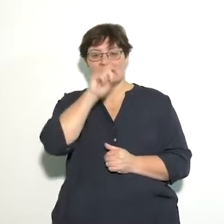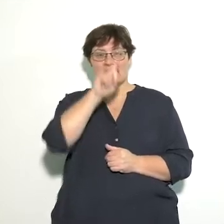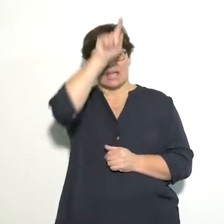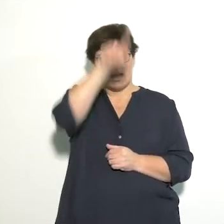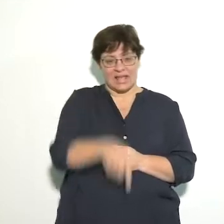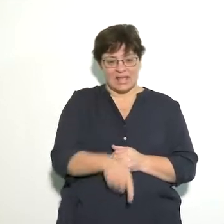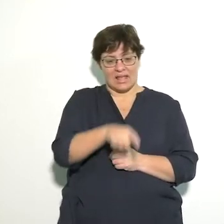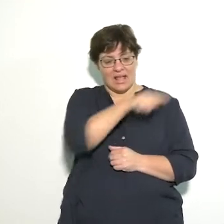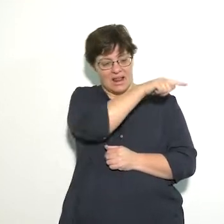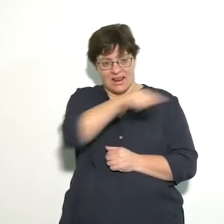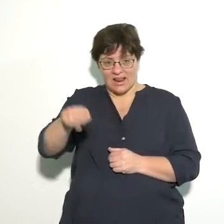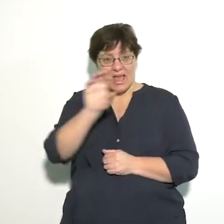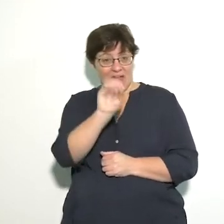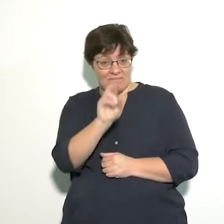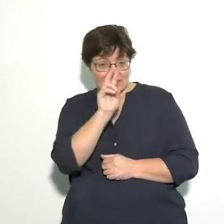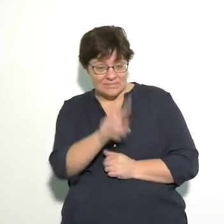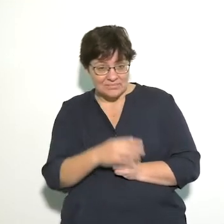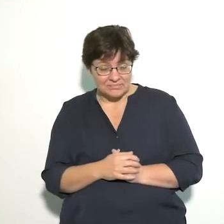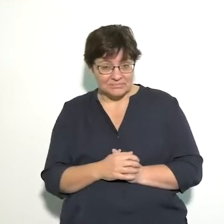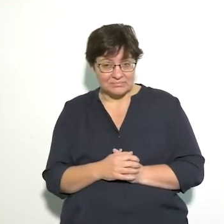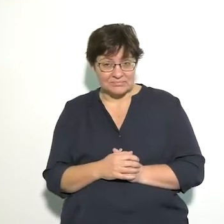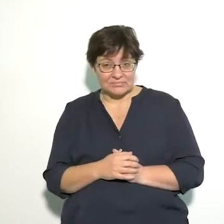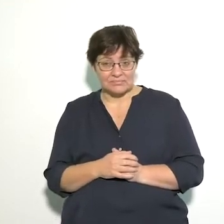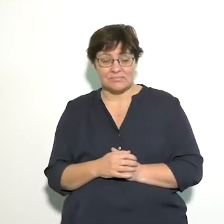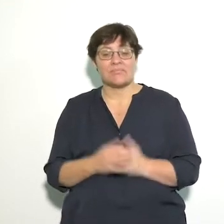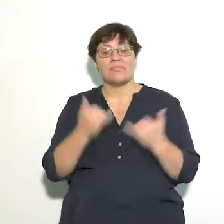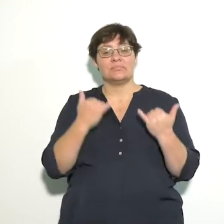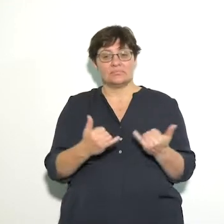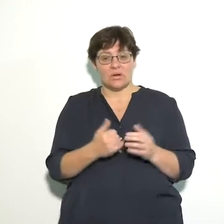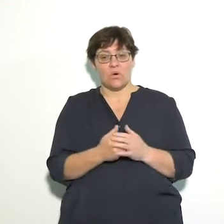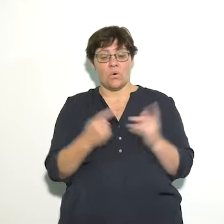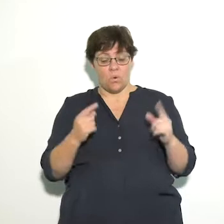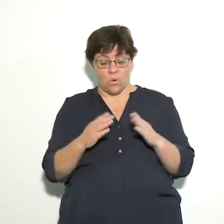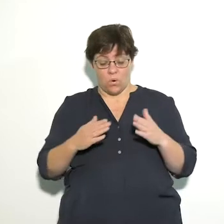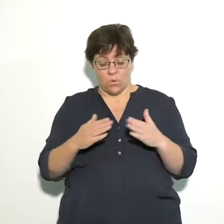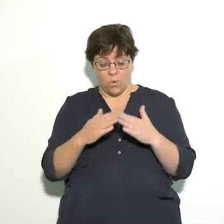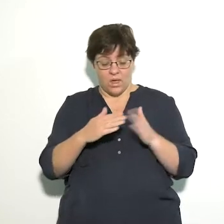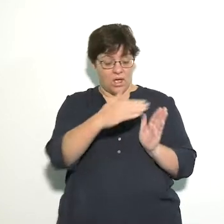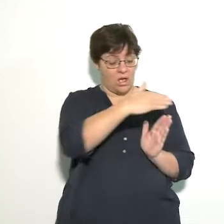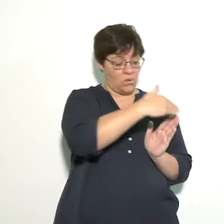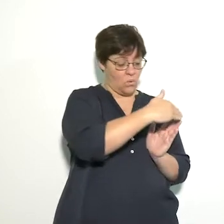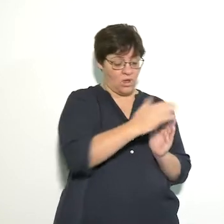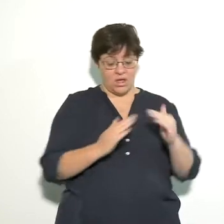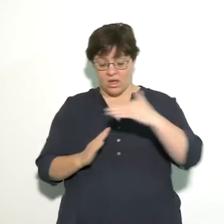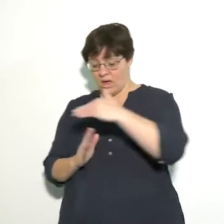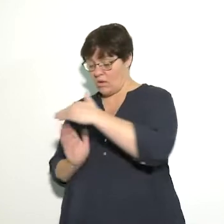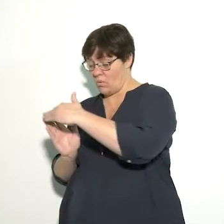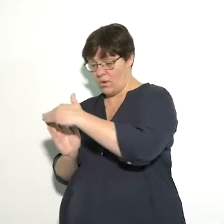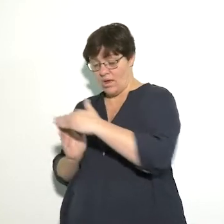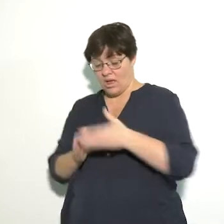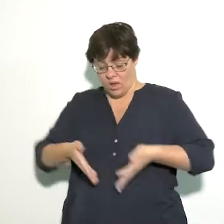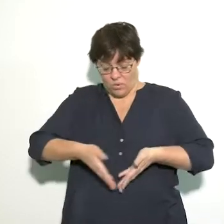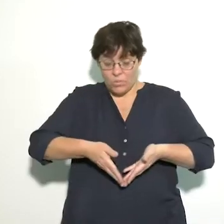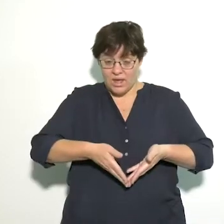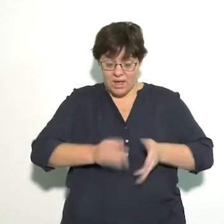got an X now that appears on my piece of paper. Now it's time to take each corner and put it right in the